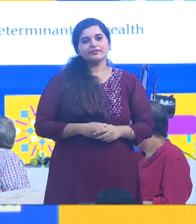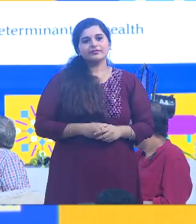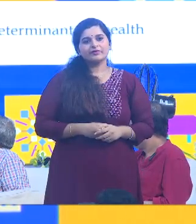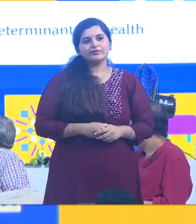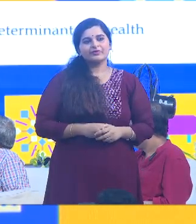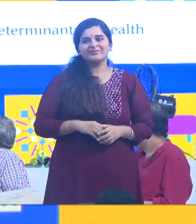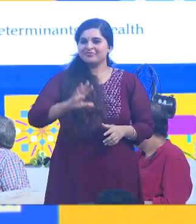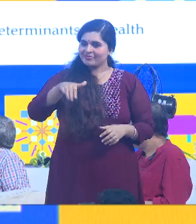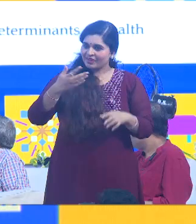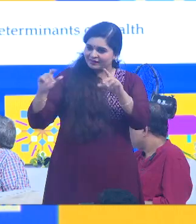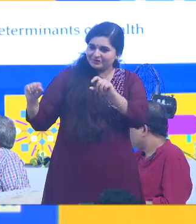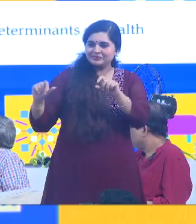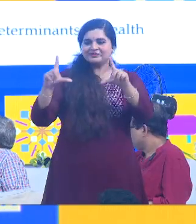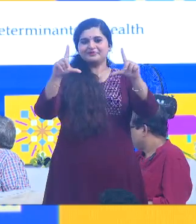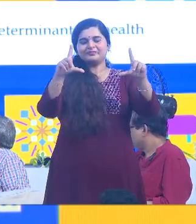Next one.